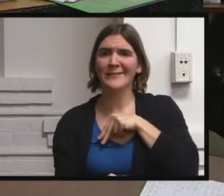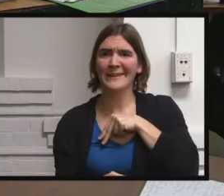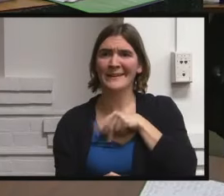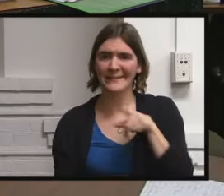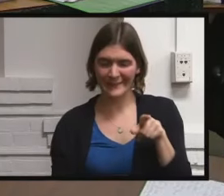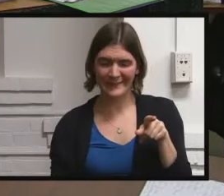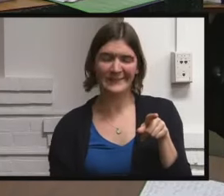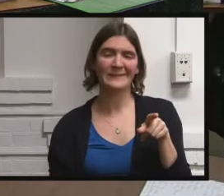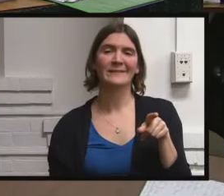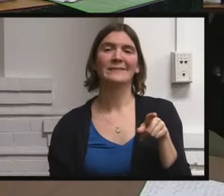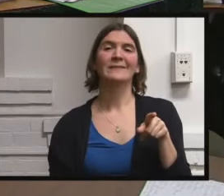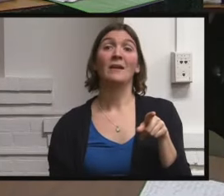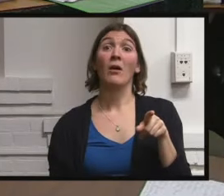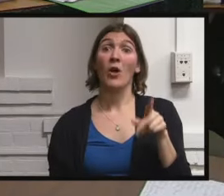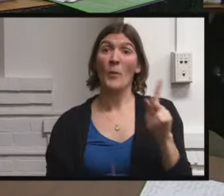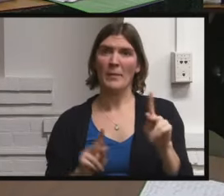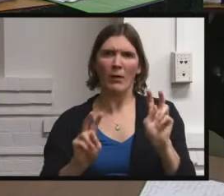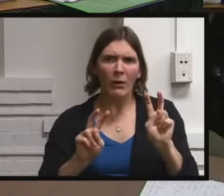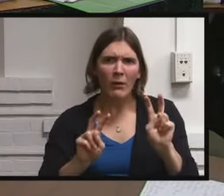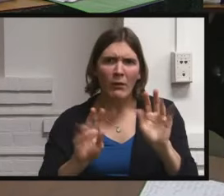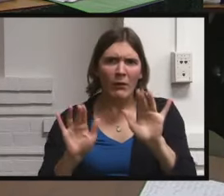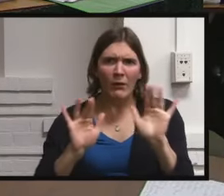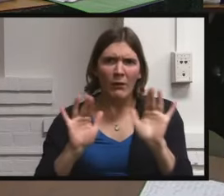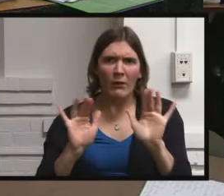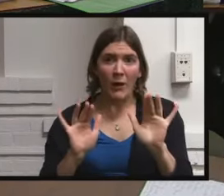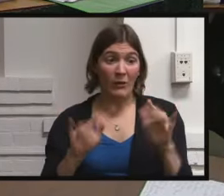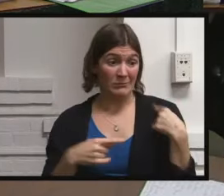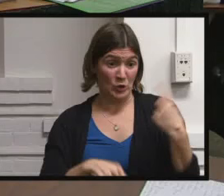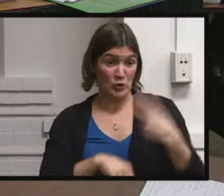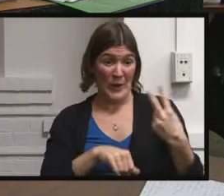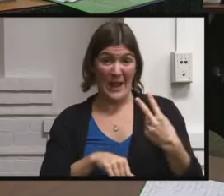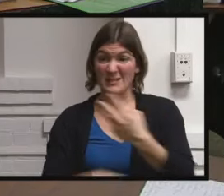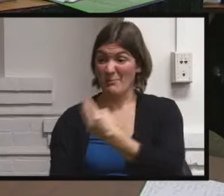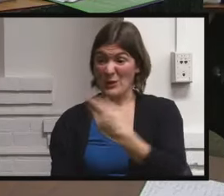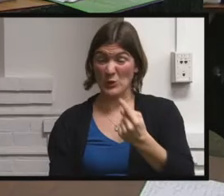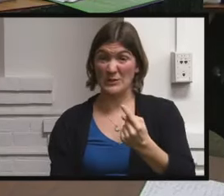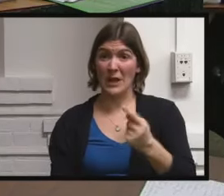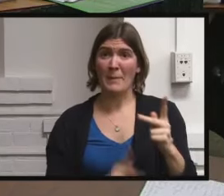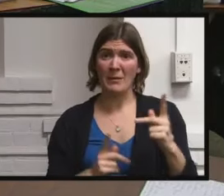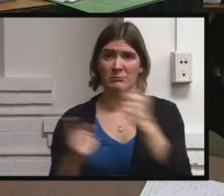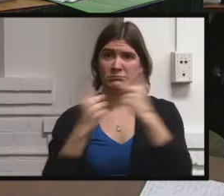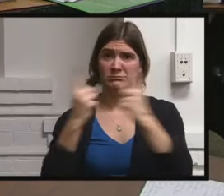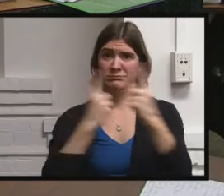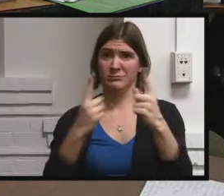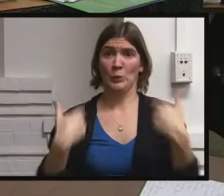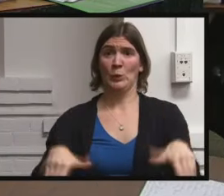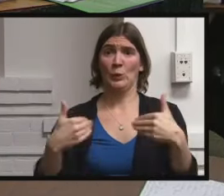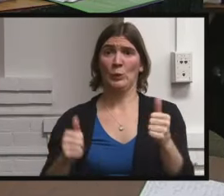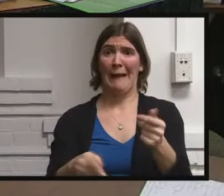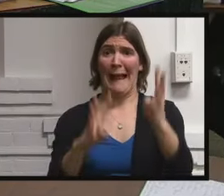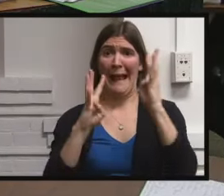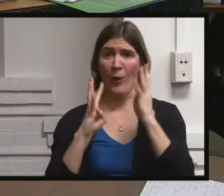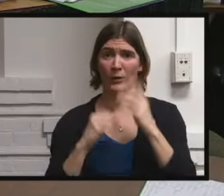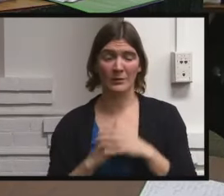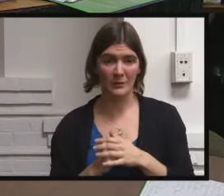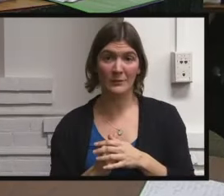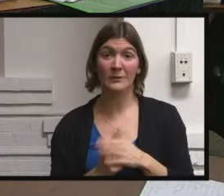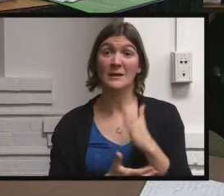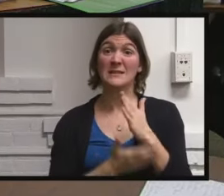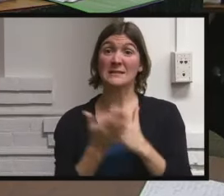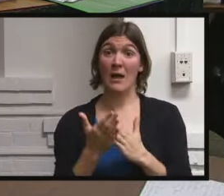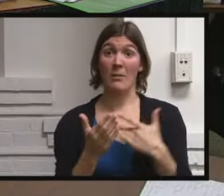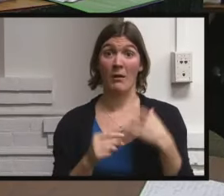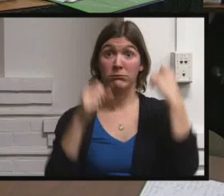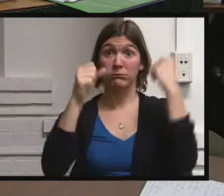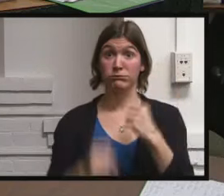weekend. We've had a lot of interaction in the last two business days with various individuals who both in some cases have a